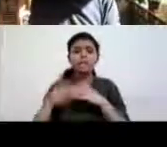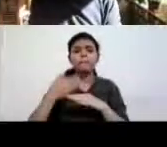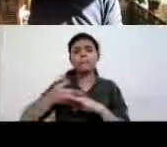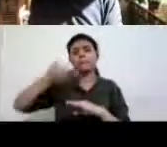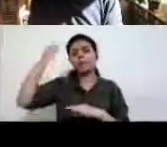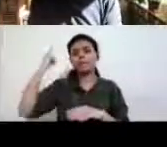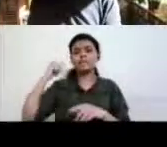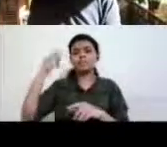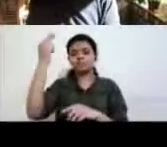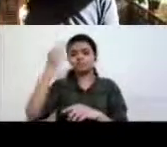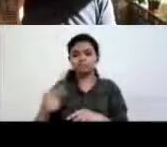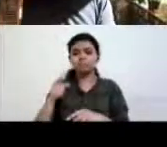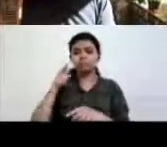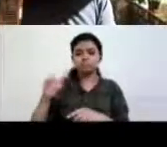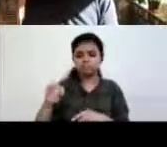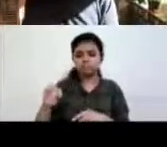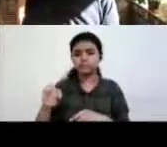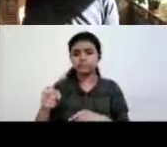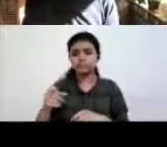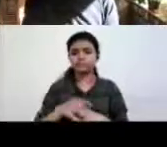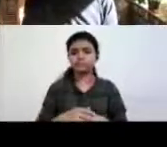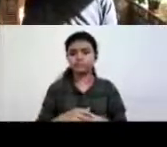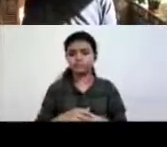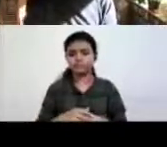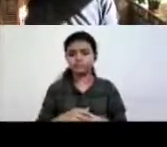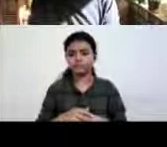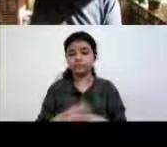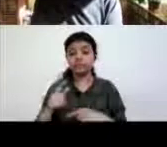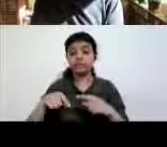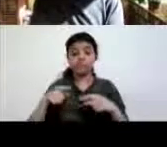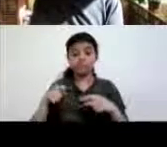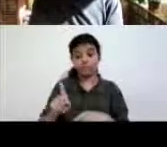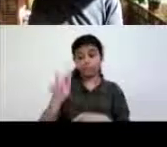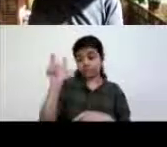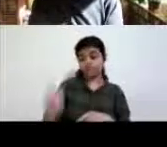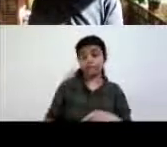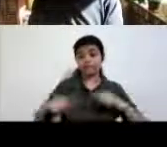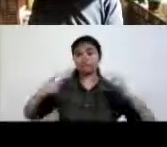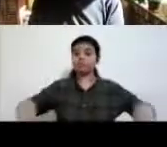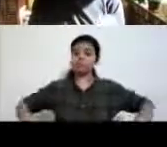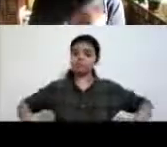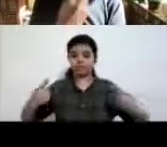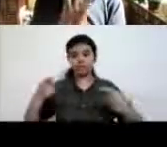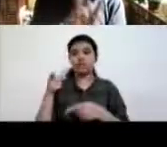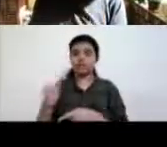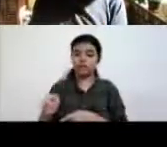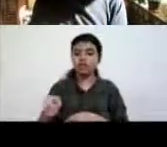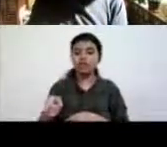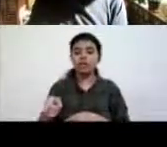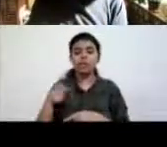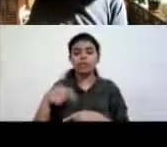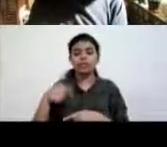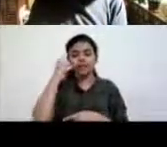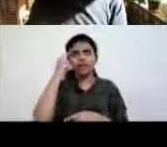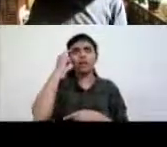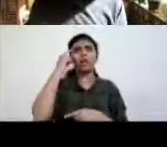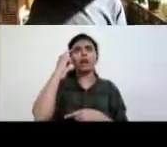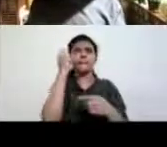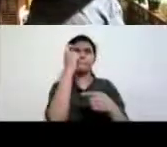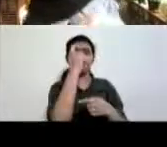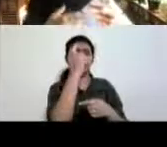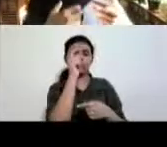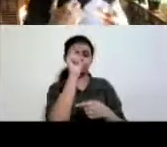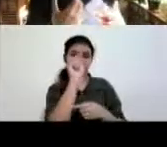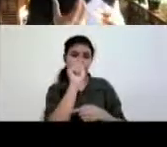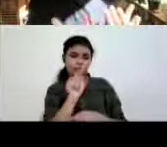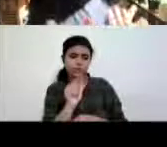Mace, someone being in a wheelchair himself. And he was coming up with like 7 principles who